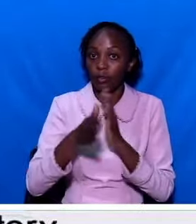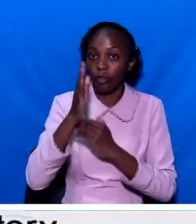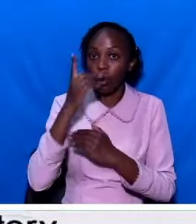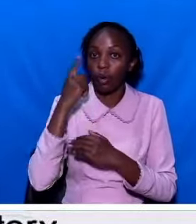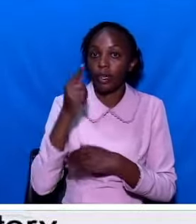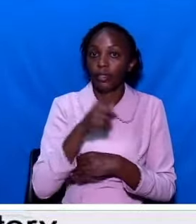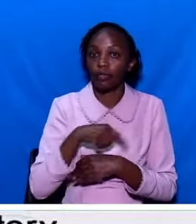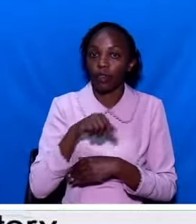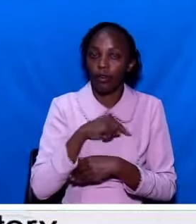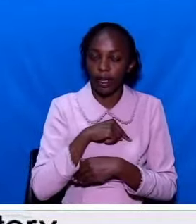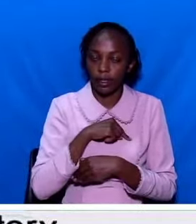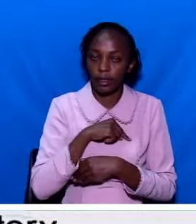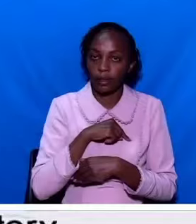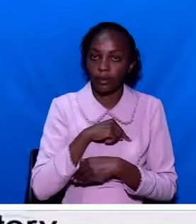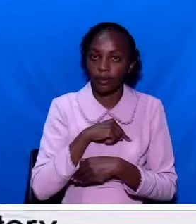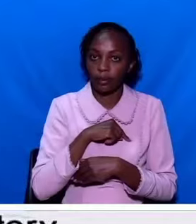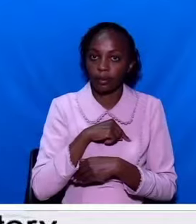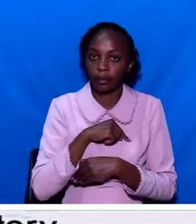us,